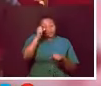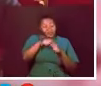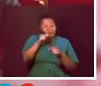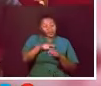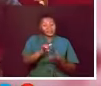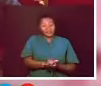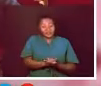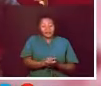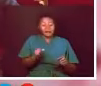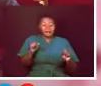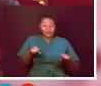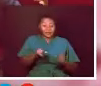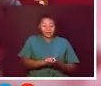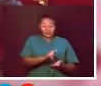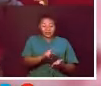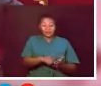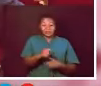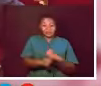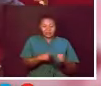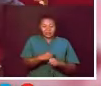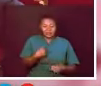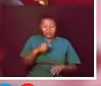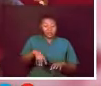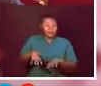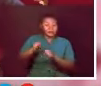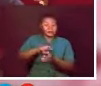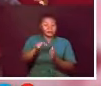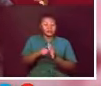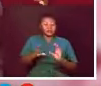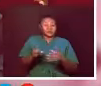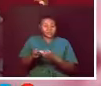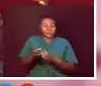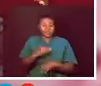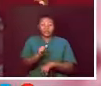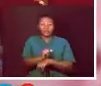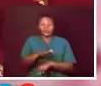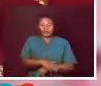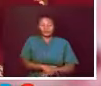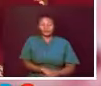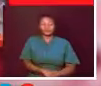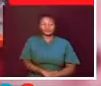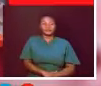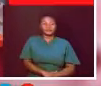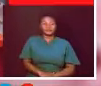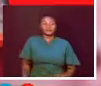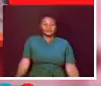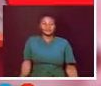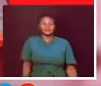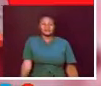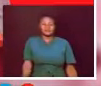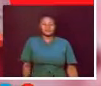very possible that within this year, we can capture these communities and start with them. Thank you very much, Right Honorable Speaker. Thank you very much.